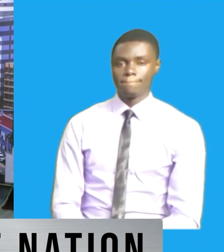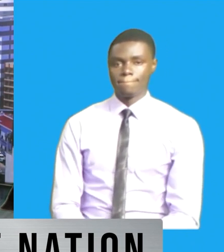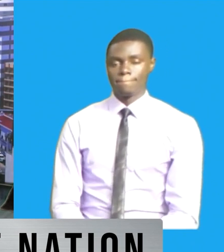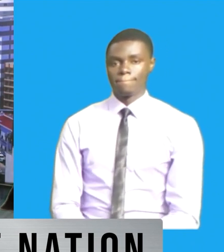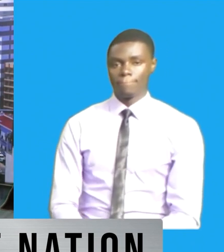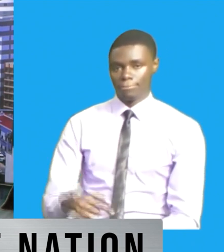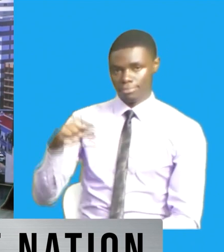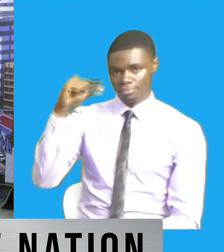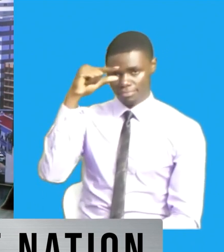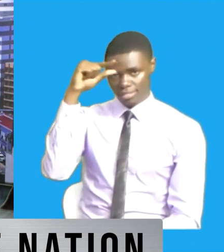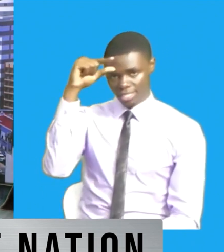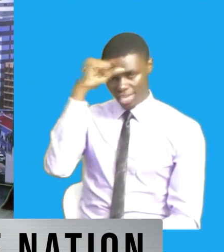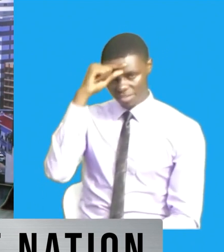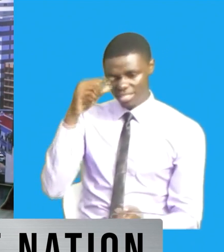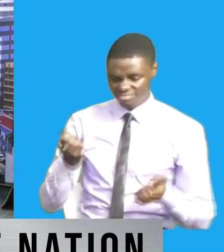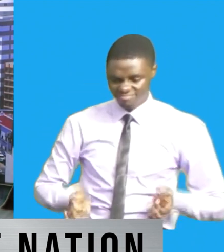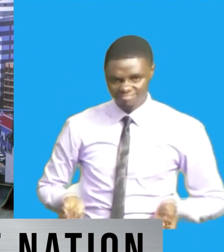Yeah. The government, is it broke?